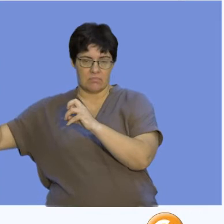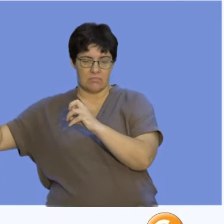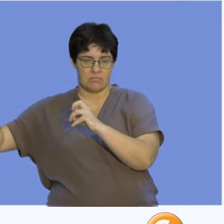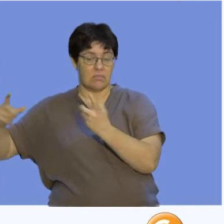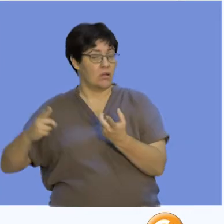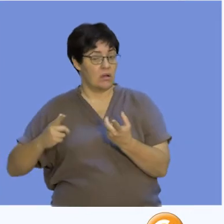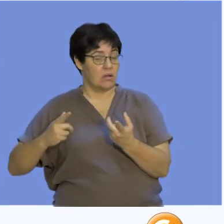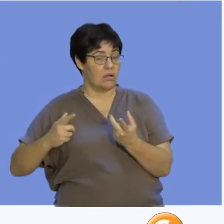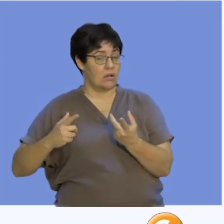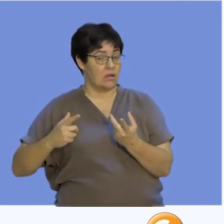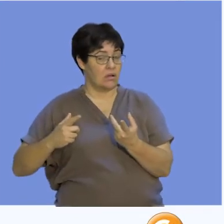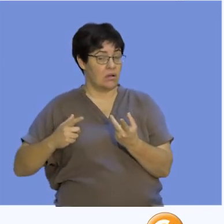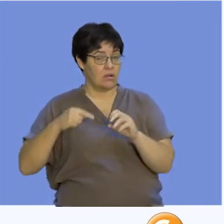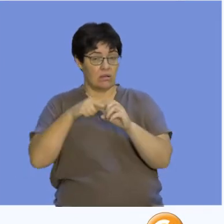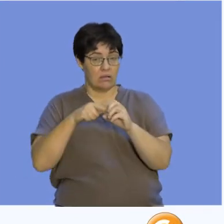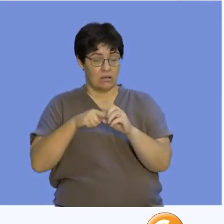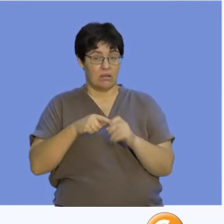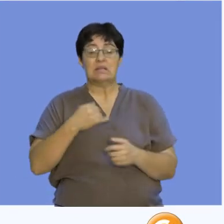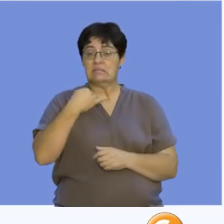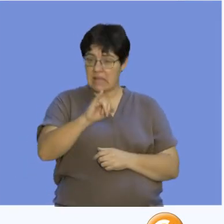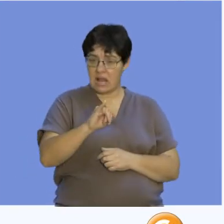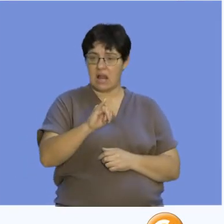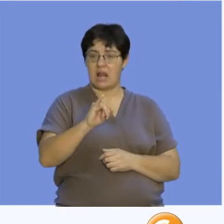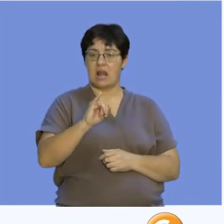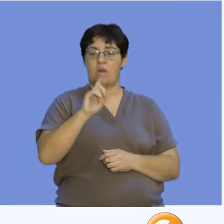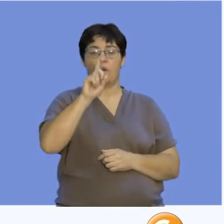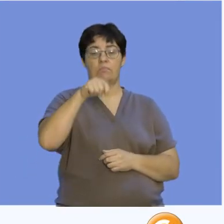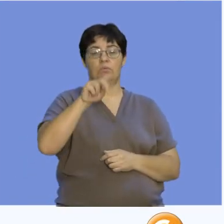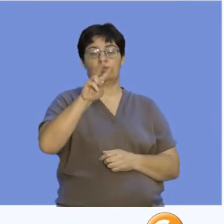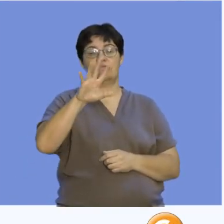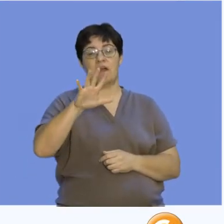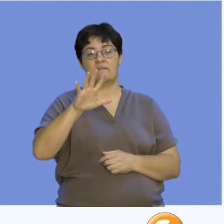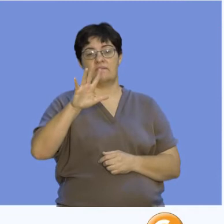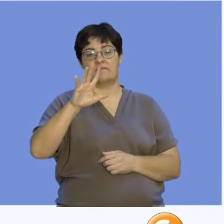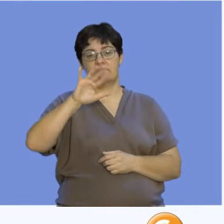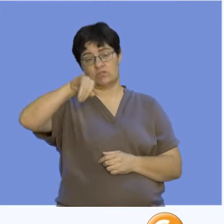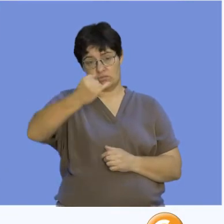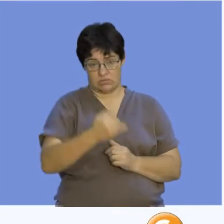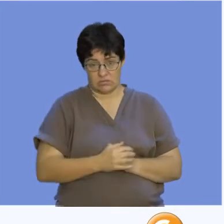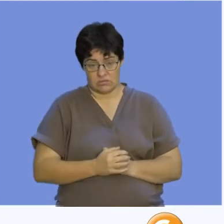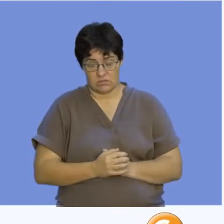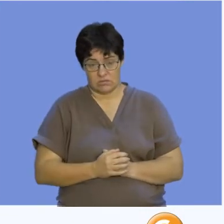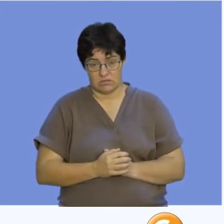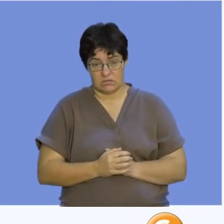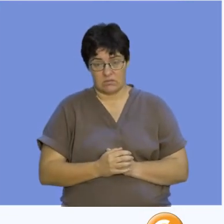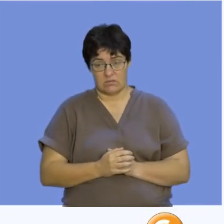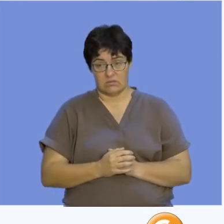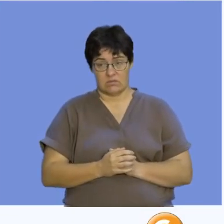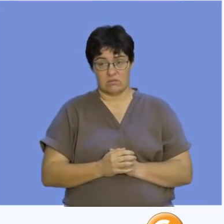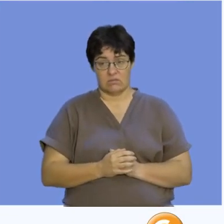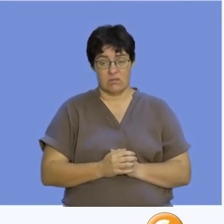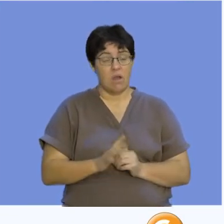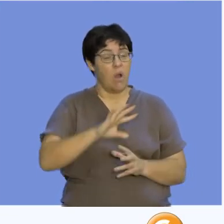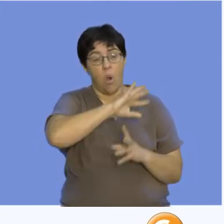Total is still 1,25. Did you see that? Look at the total. It's 1,25. All the